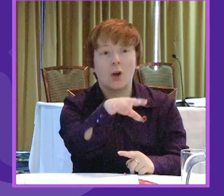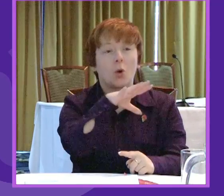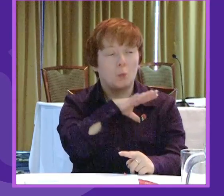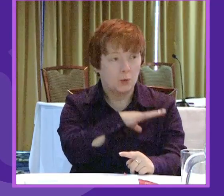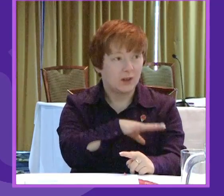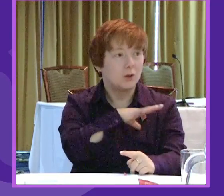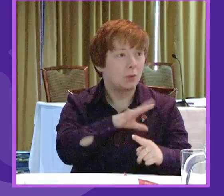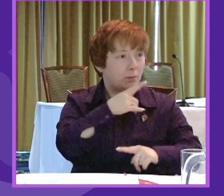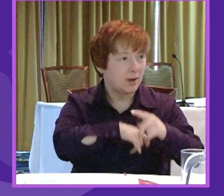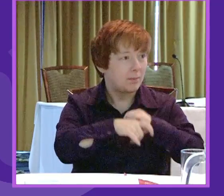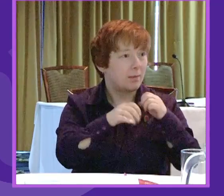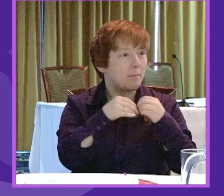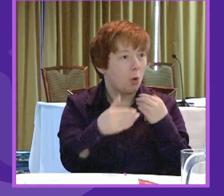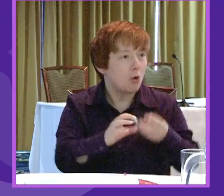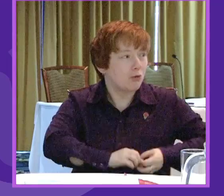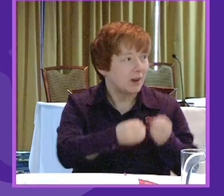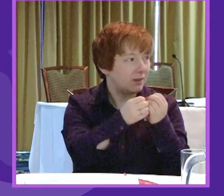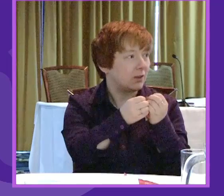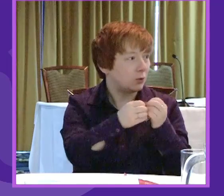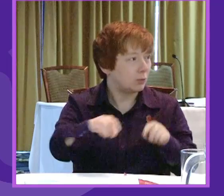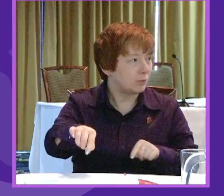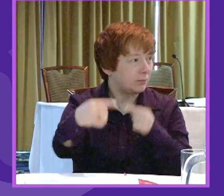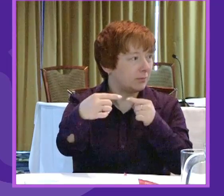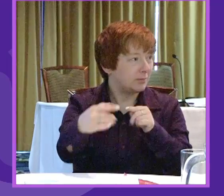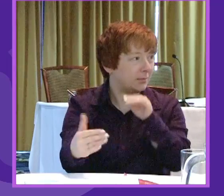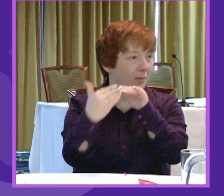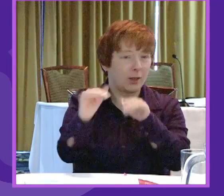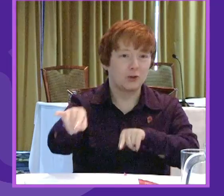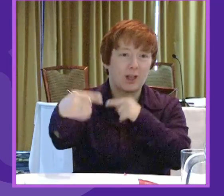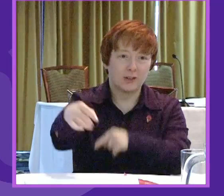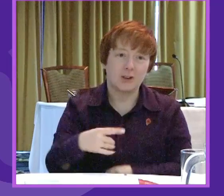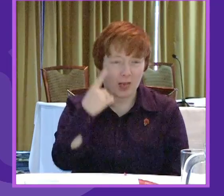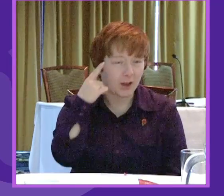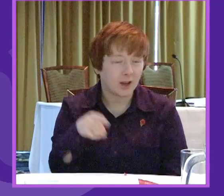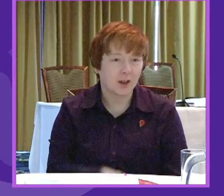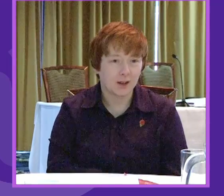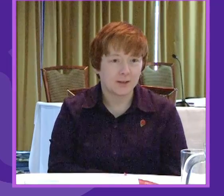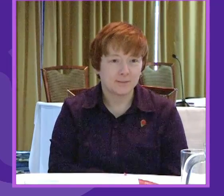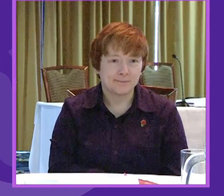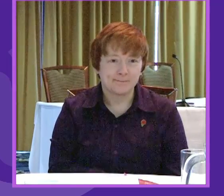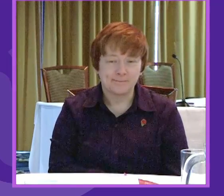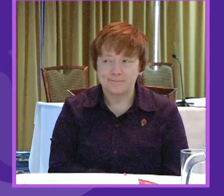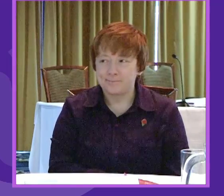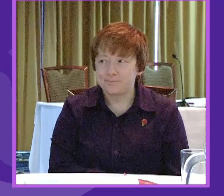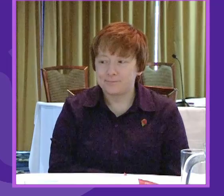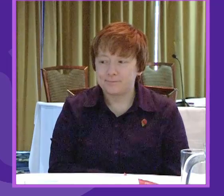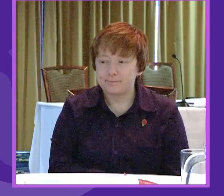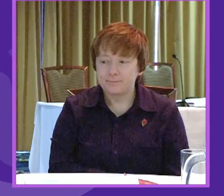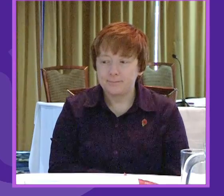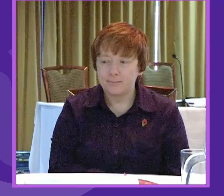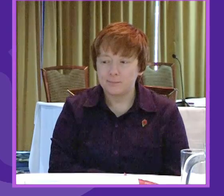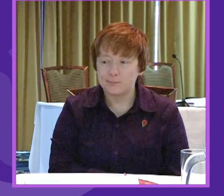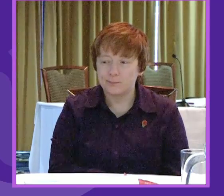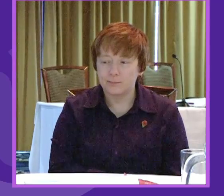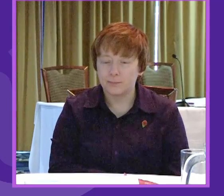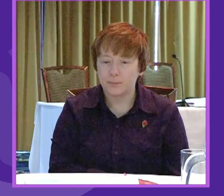sets out if we don't continue to be creatively maladjusted. So,